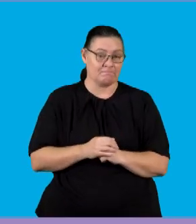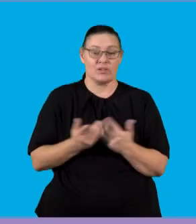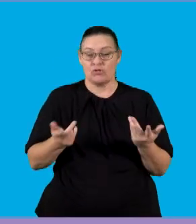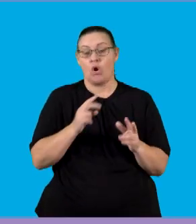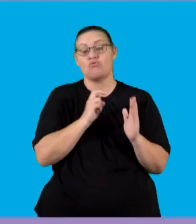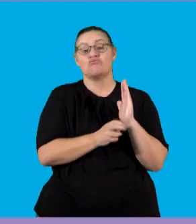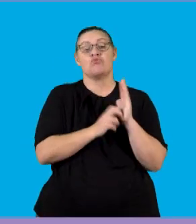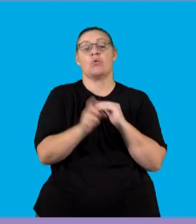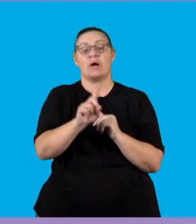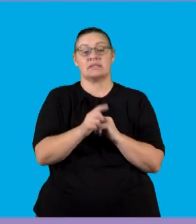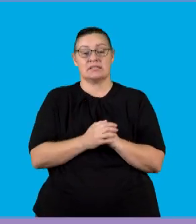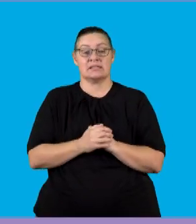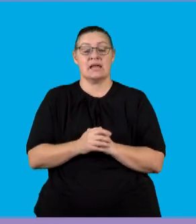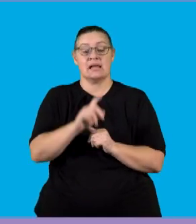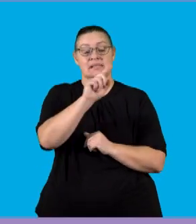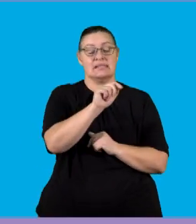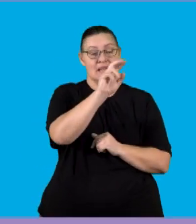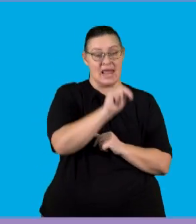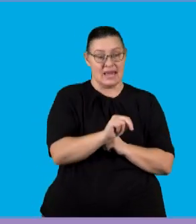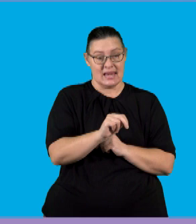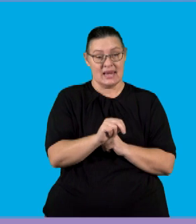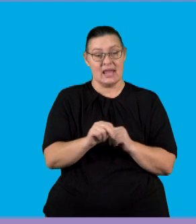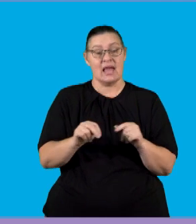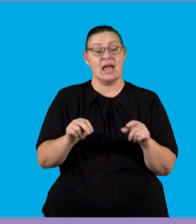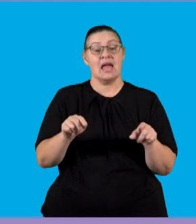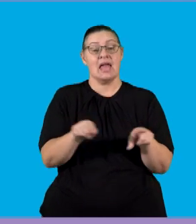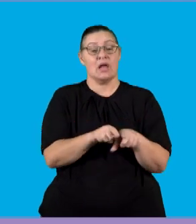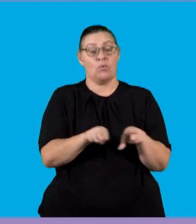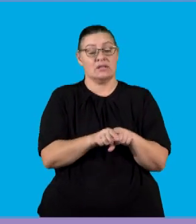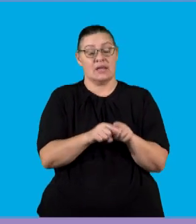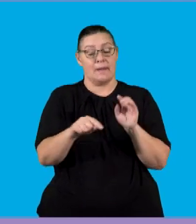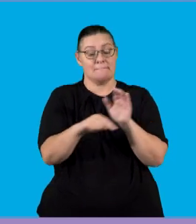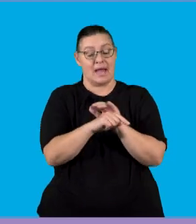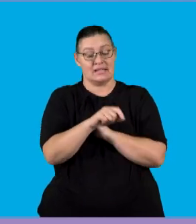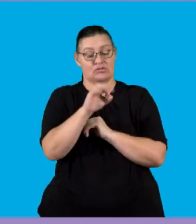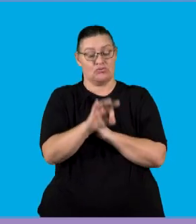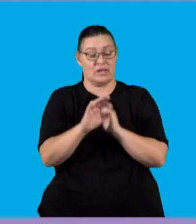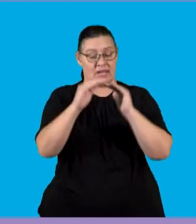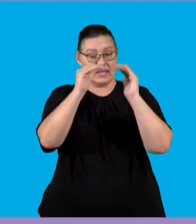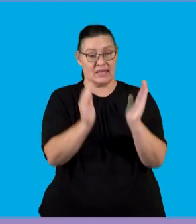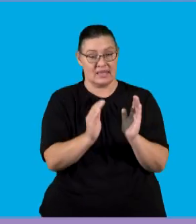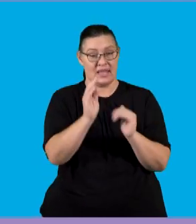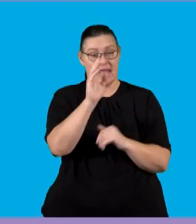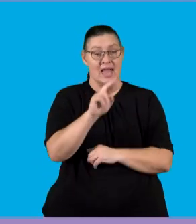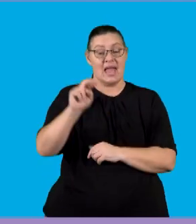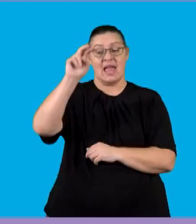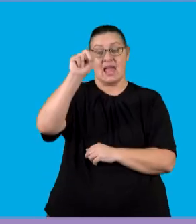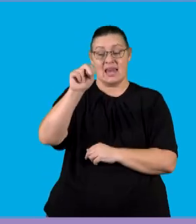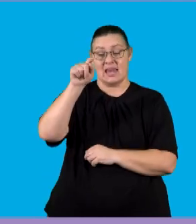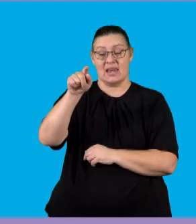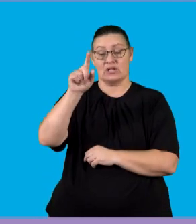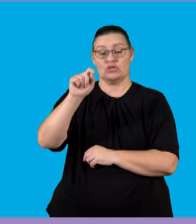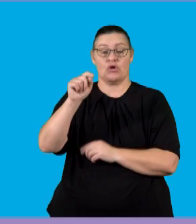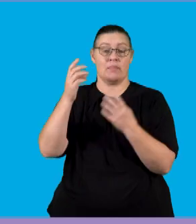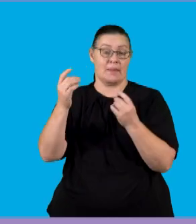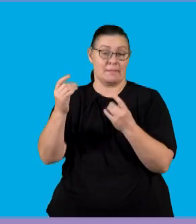our rule? Our rule is a -3, and as an exponent we have our n, which is our term number.